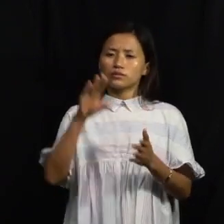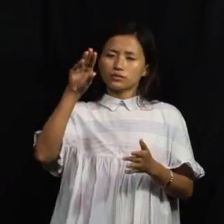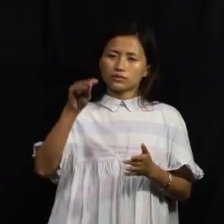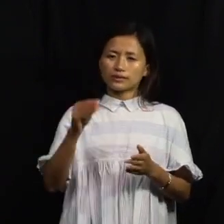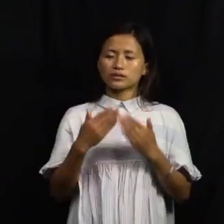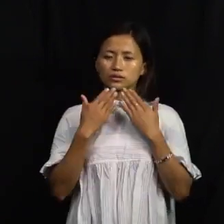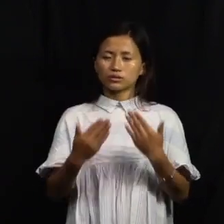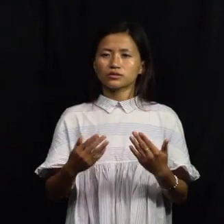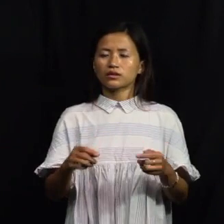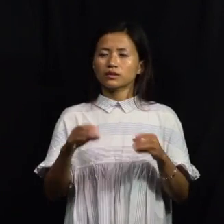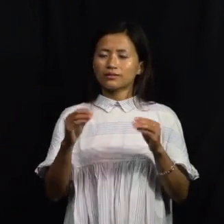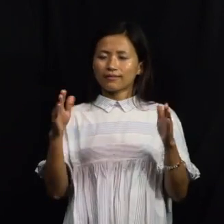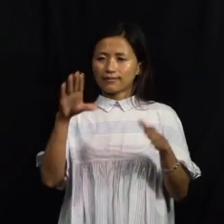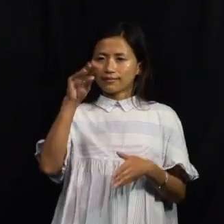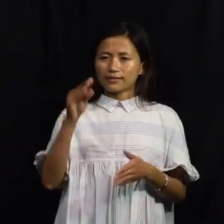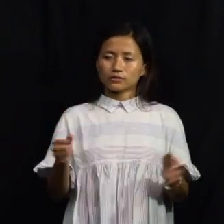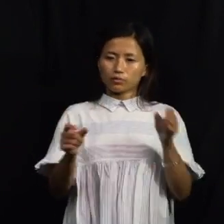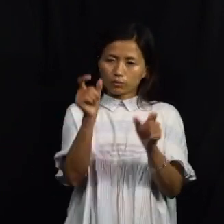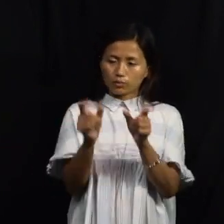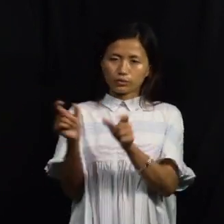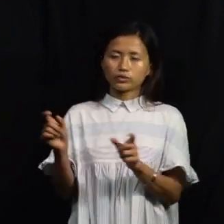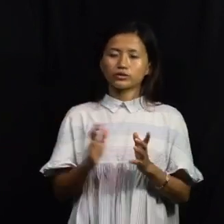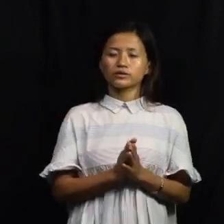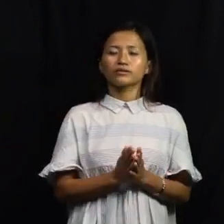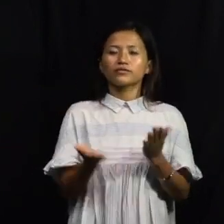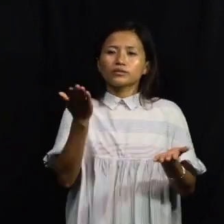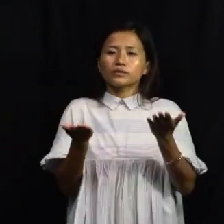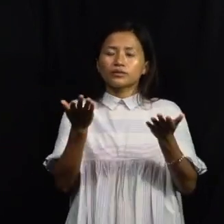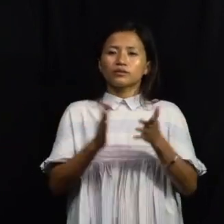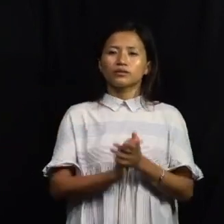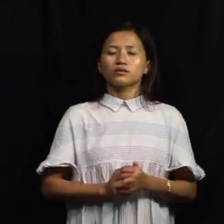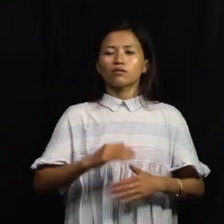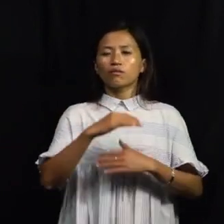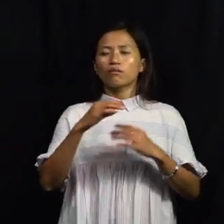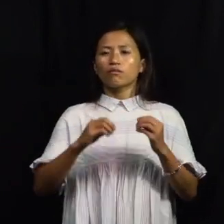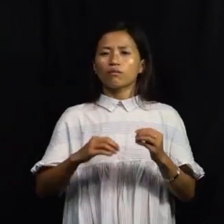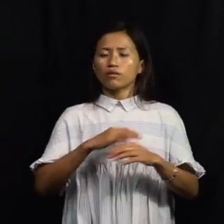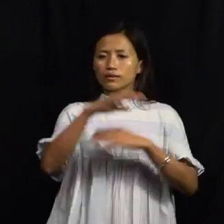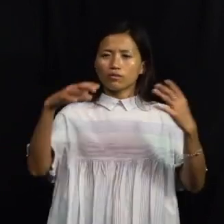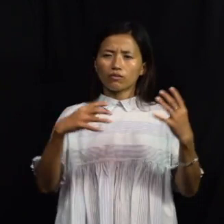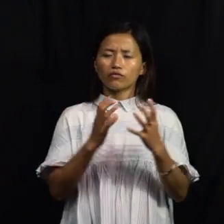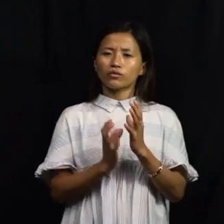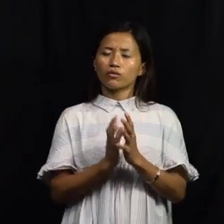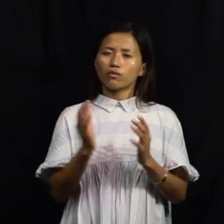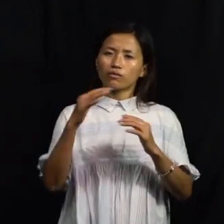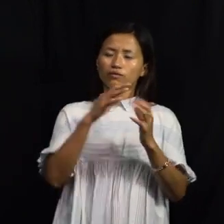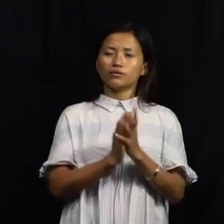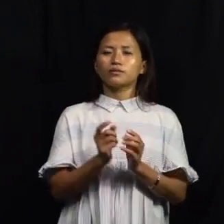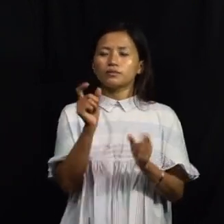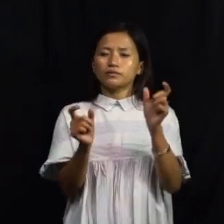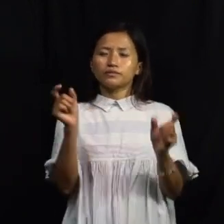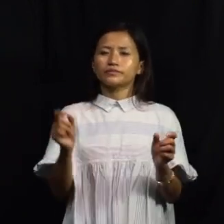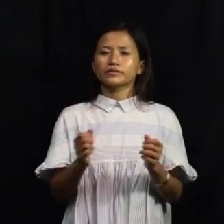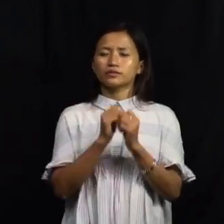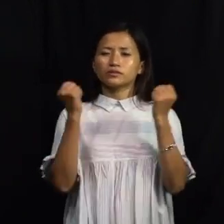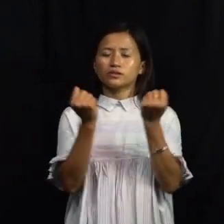schools and more population, right? So there has to be a balance, isn't it? Overpopulation will not be good for our society, right? So that